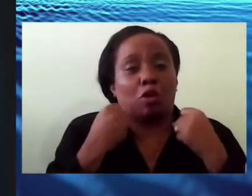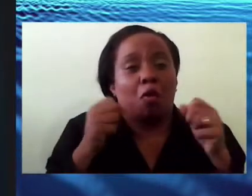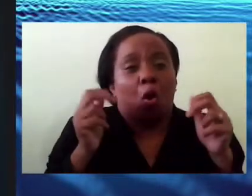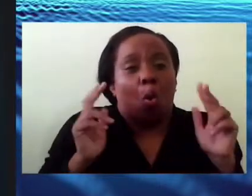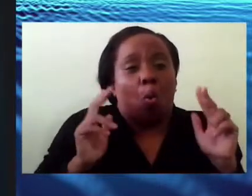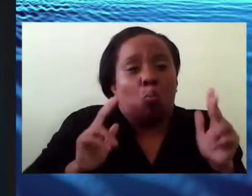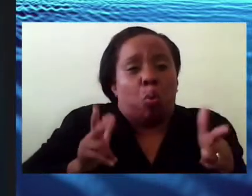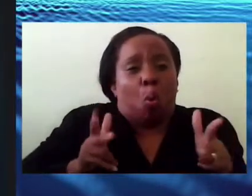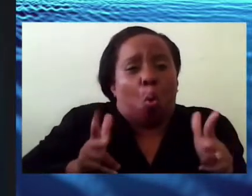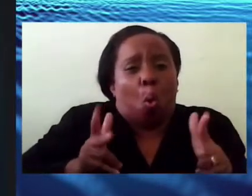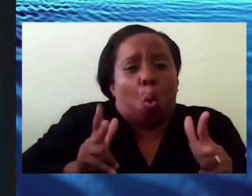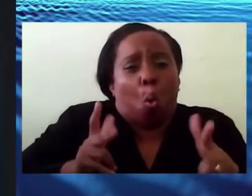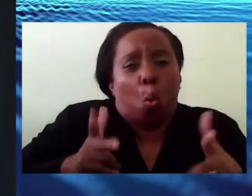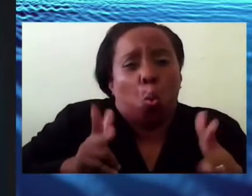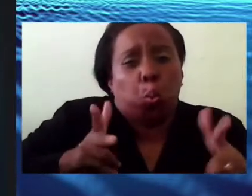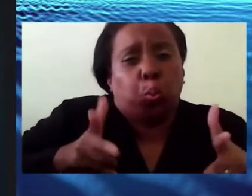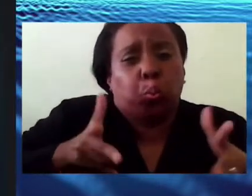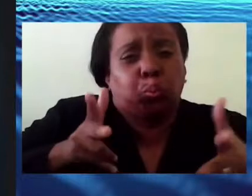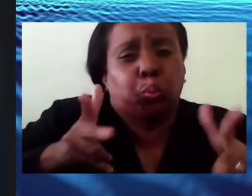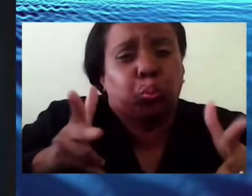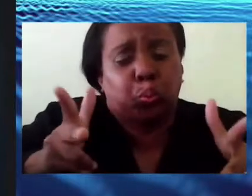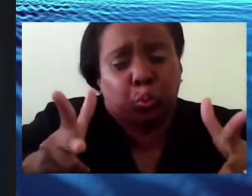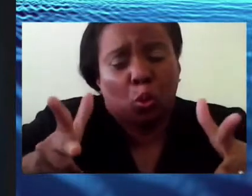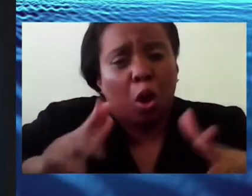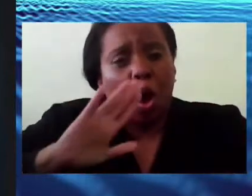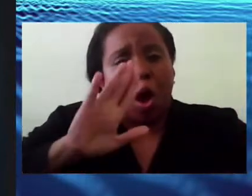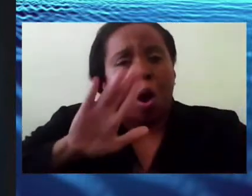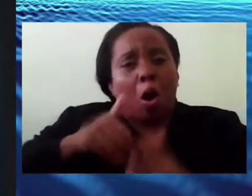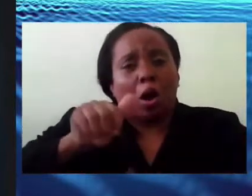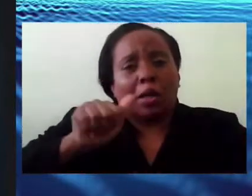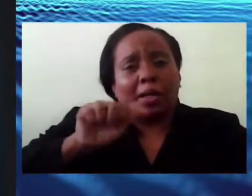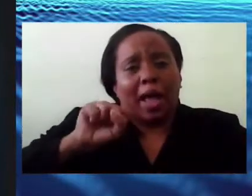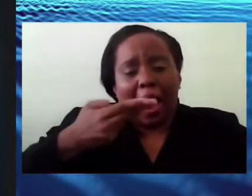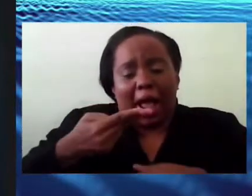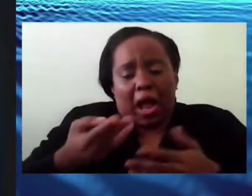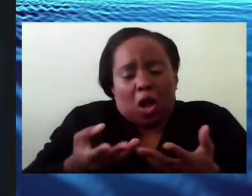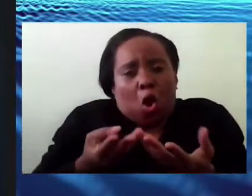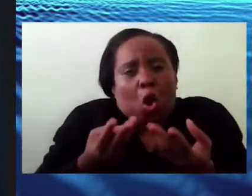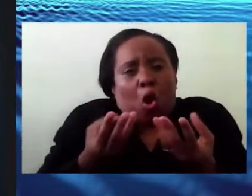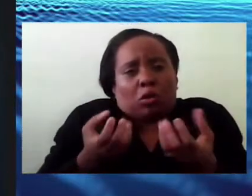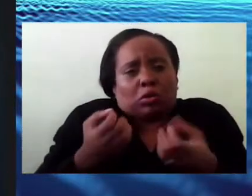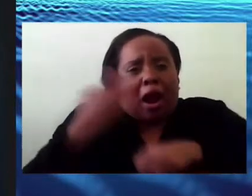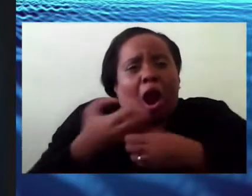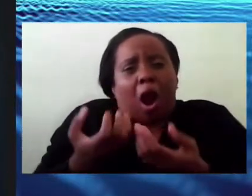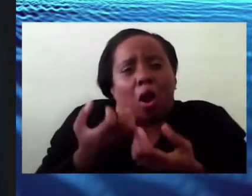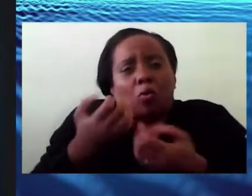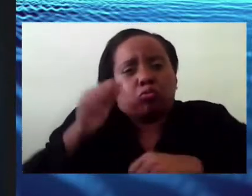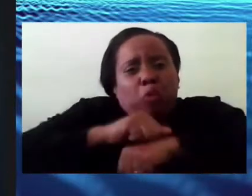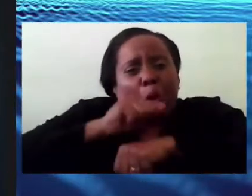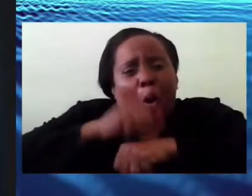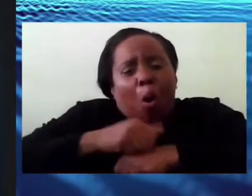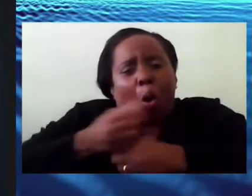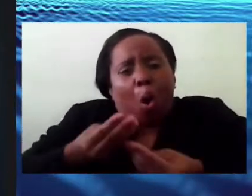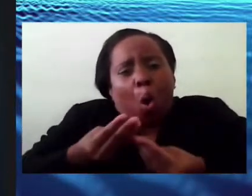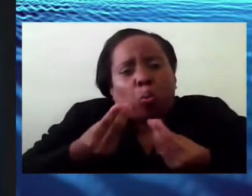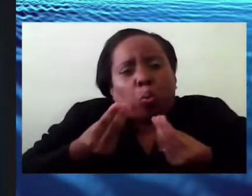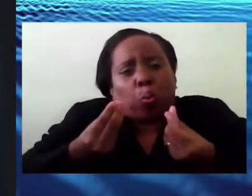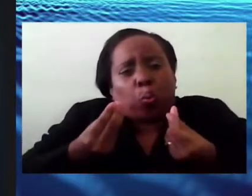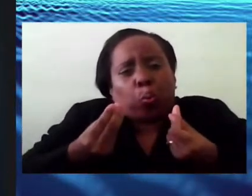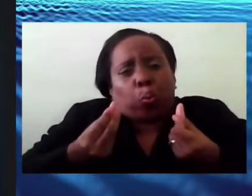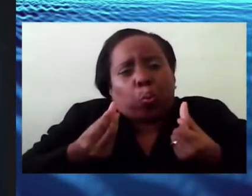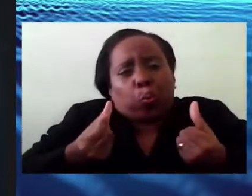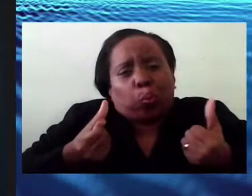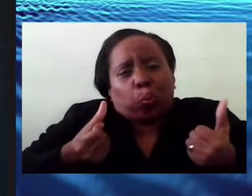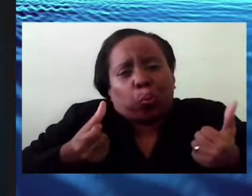runway at speed to try to break up those hard areas of compacted dust so that they could then be moved